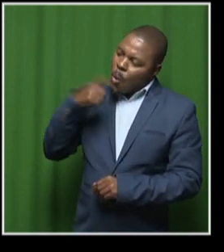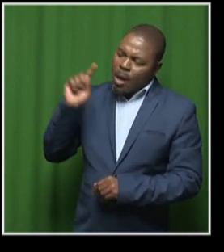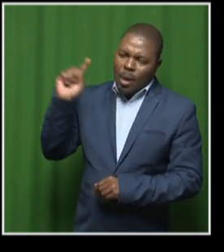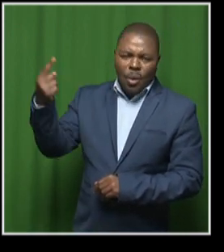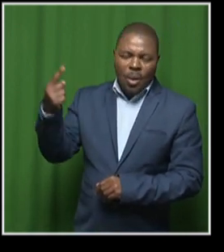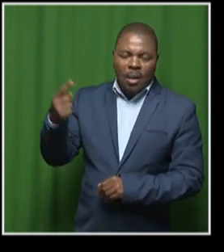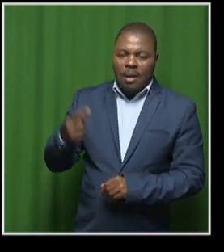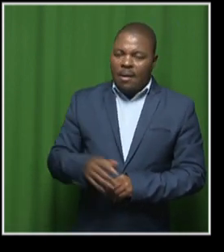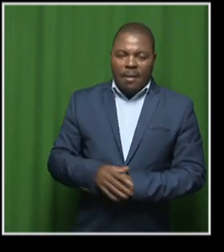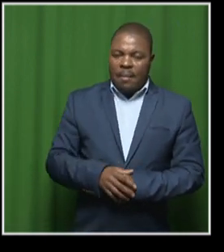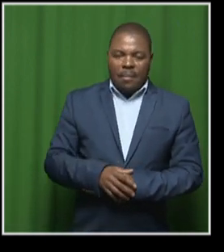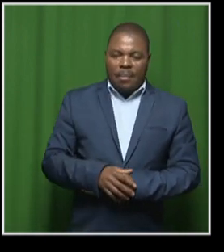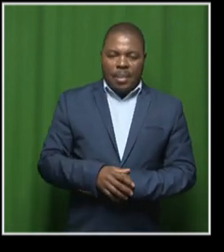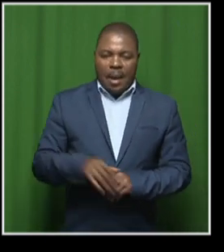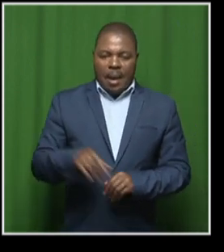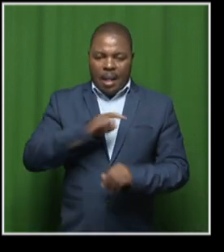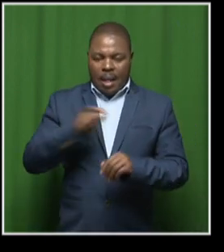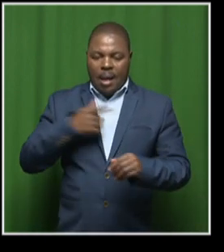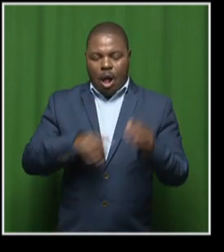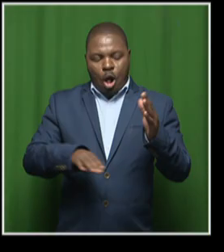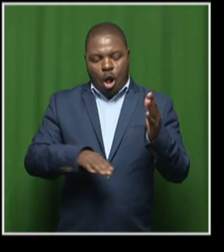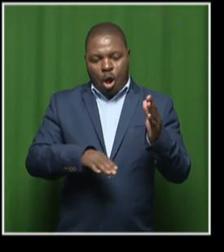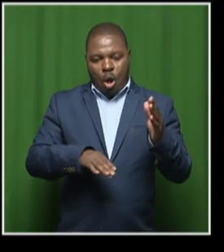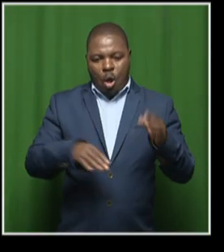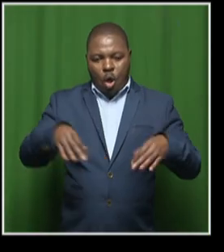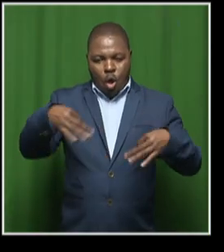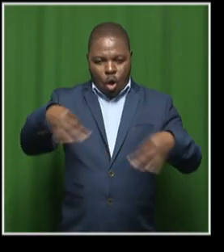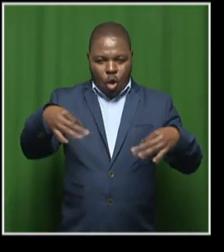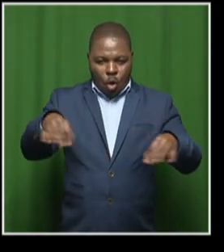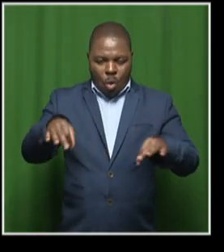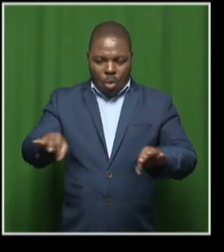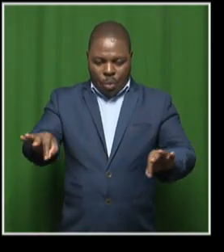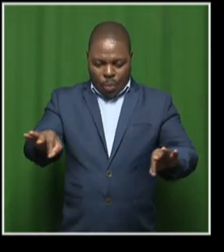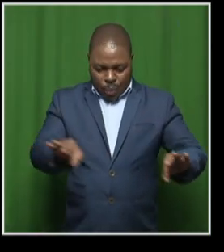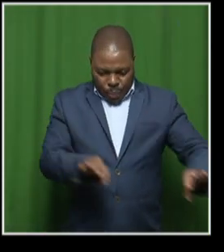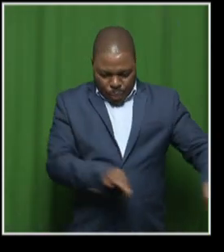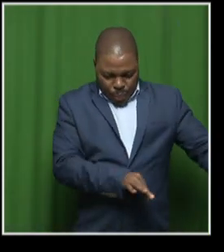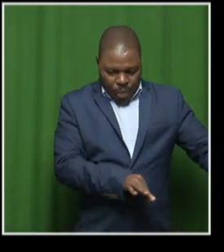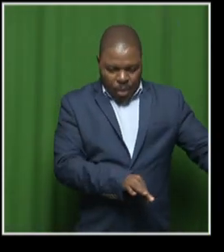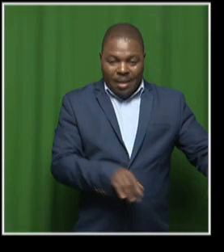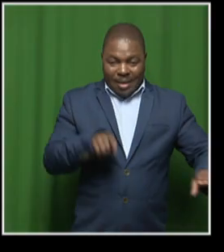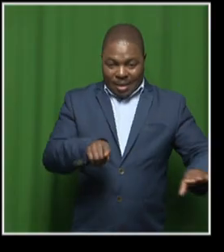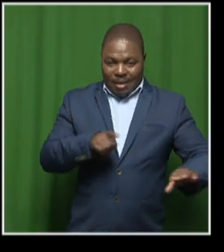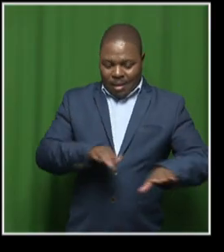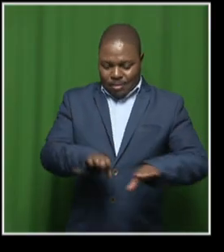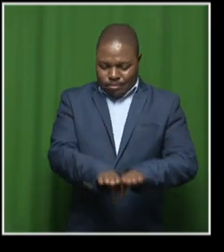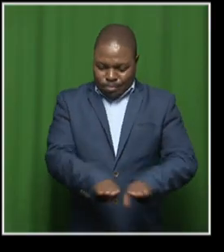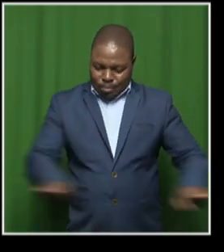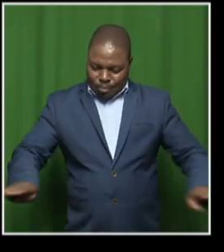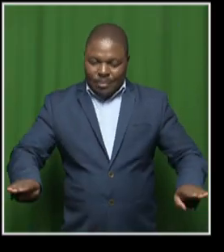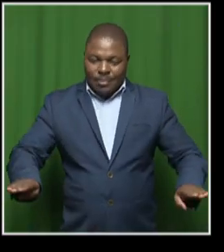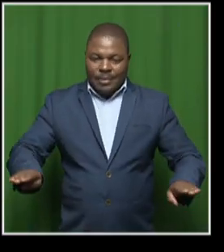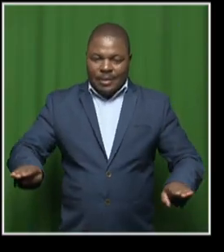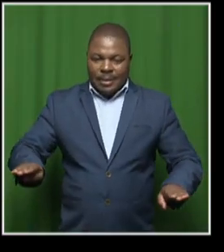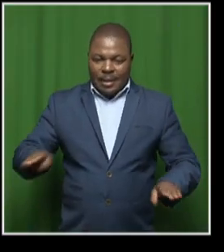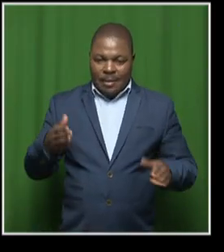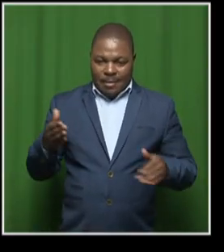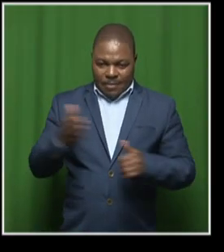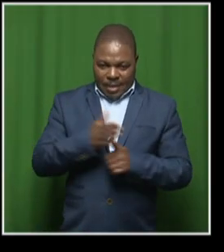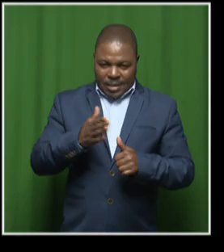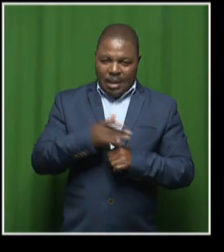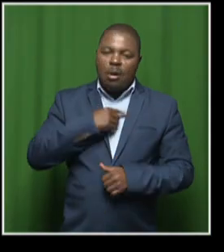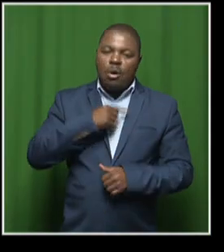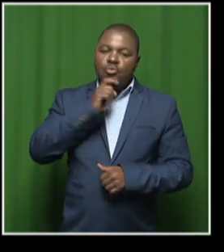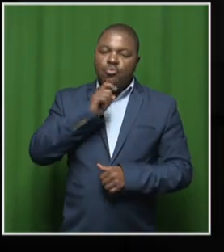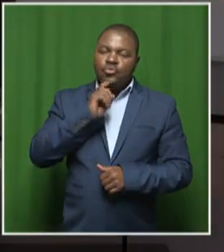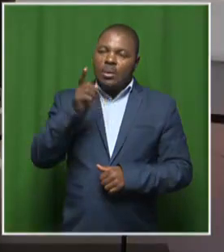be the base. Normally I use a cloth because it's easier to wrap up and then to collect the salt. When I started, I was just using the black or